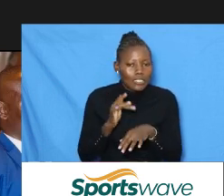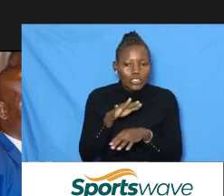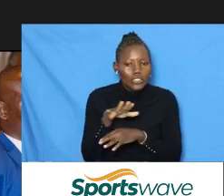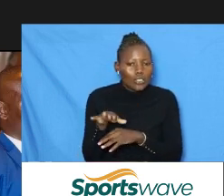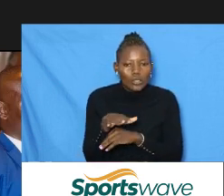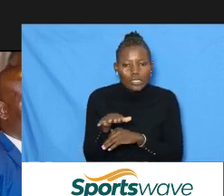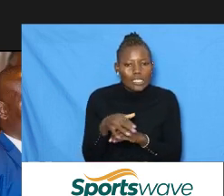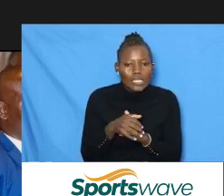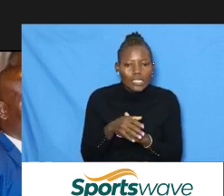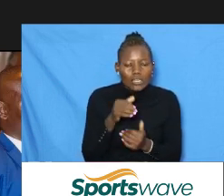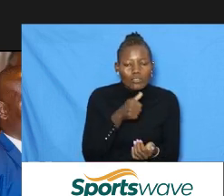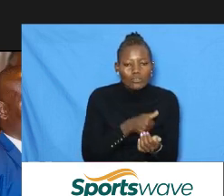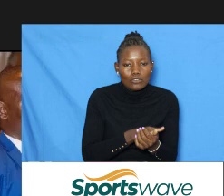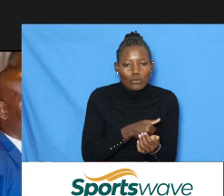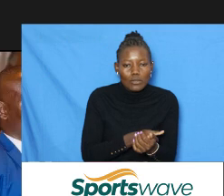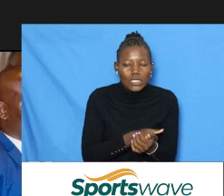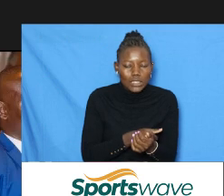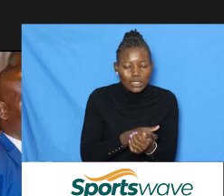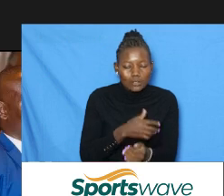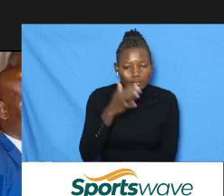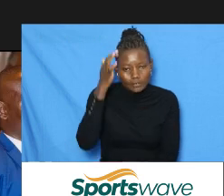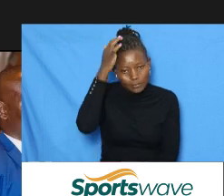of doping violations.